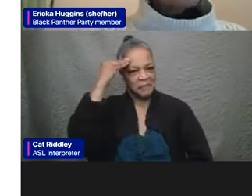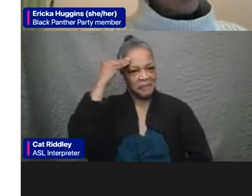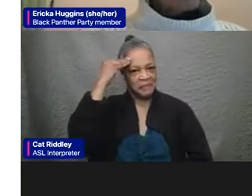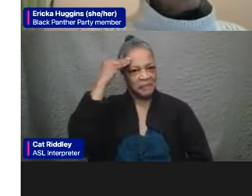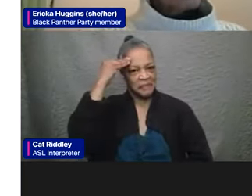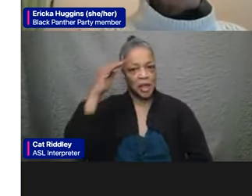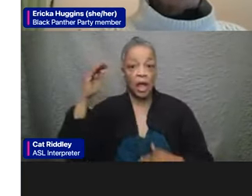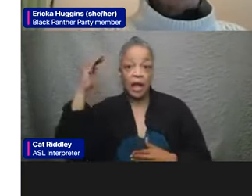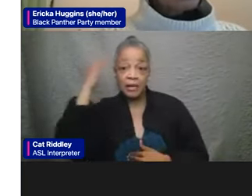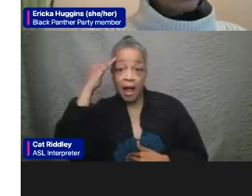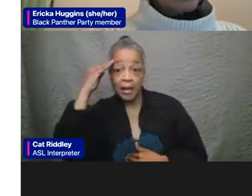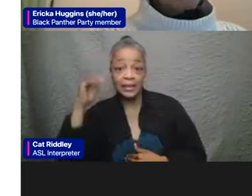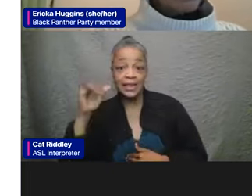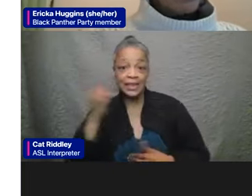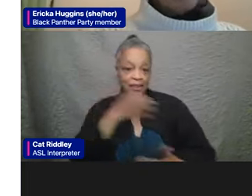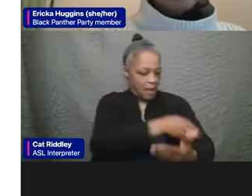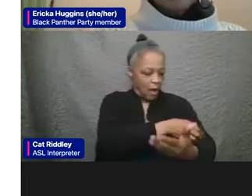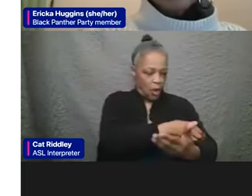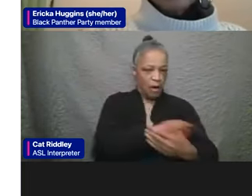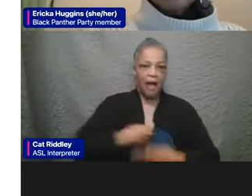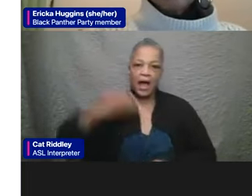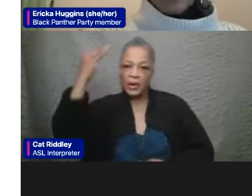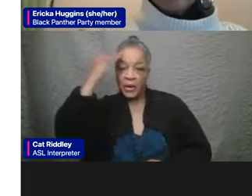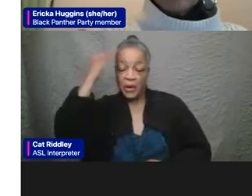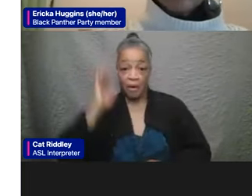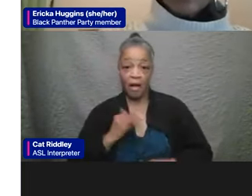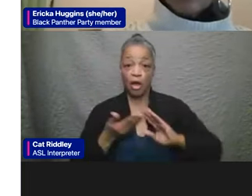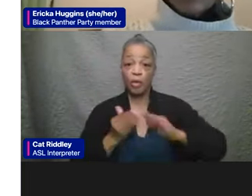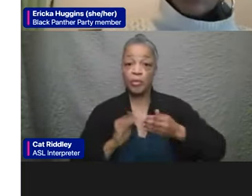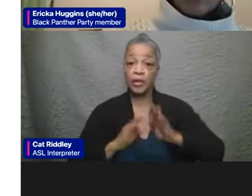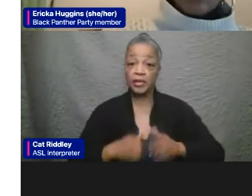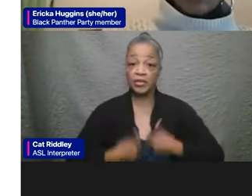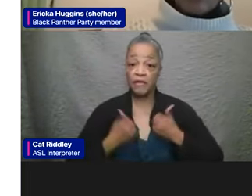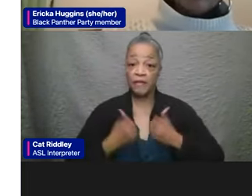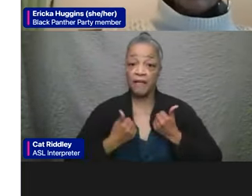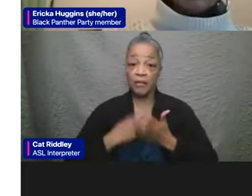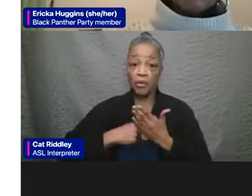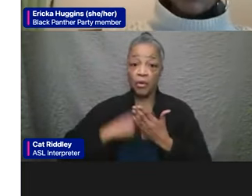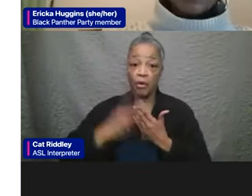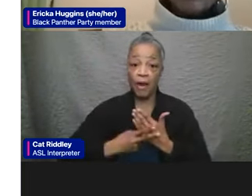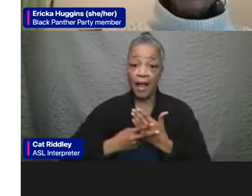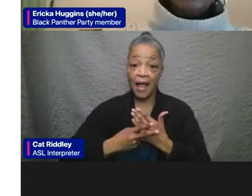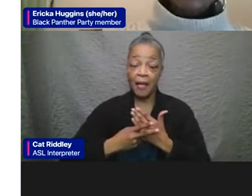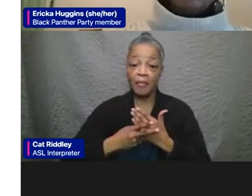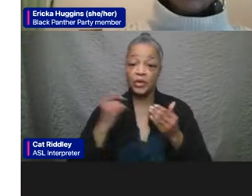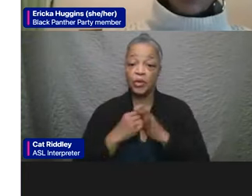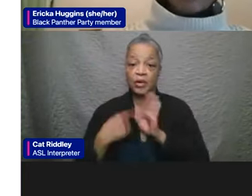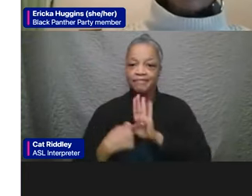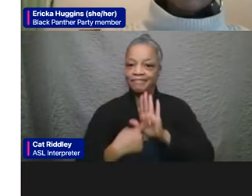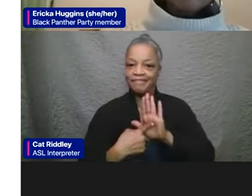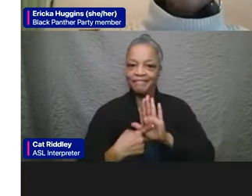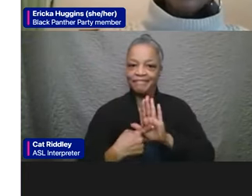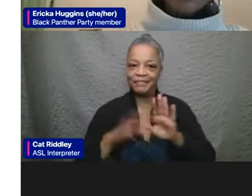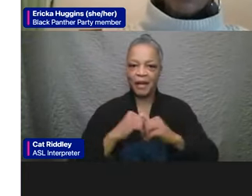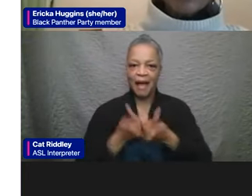Knowledge is power, isn't it? That our community survival programs were a blueprint for how